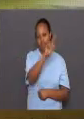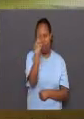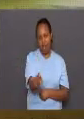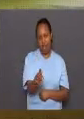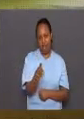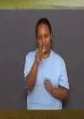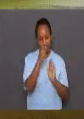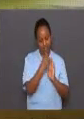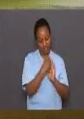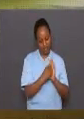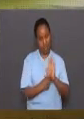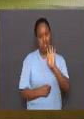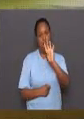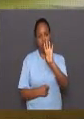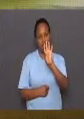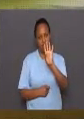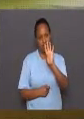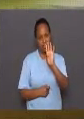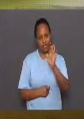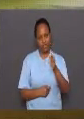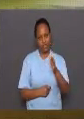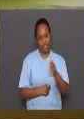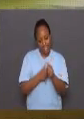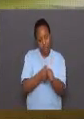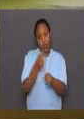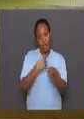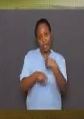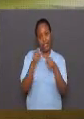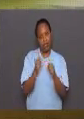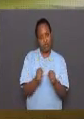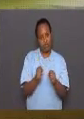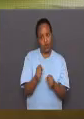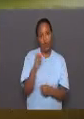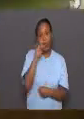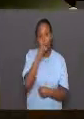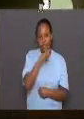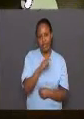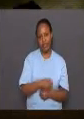Write down 4 consequences of being lied to.